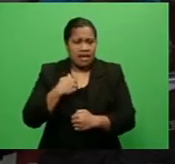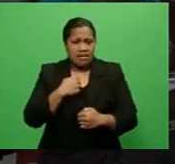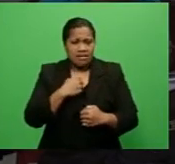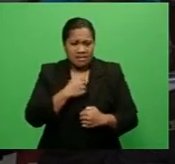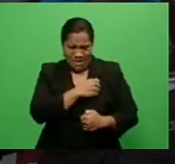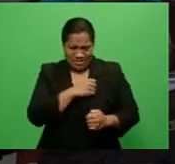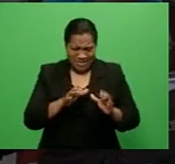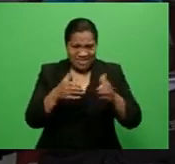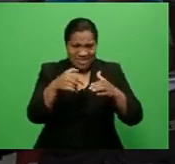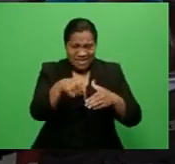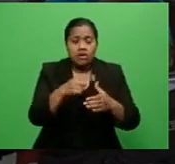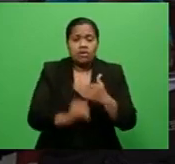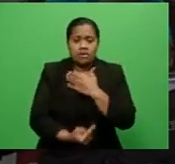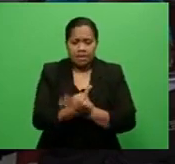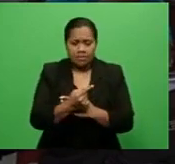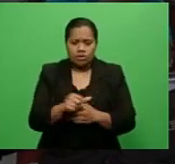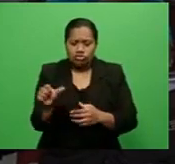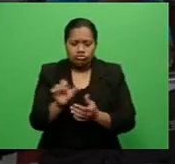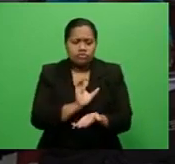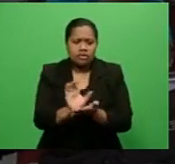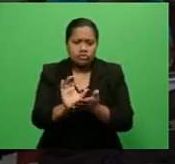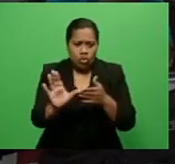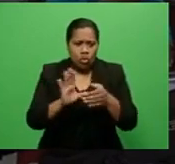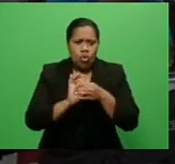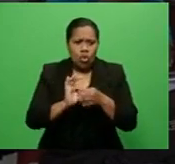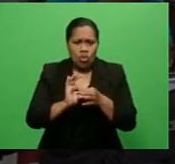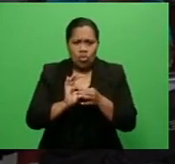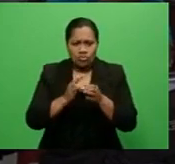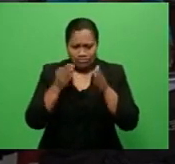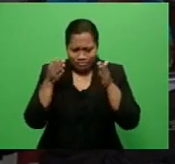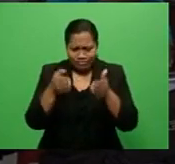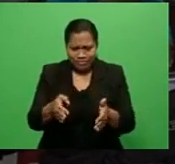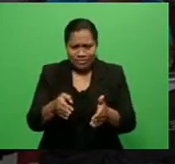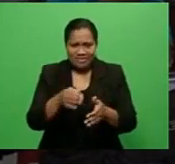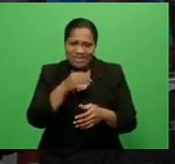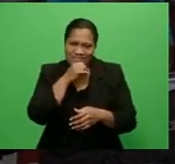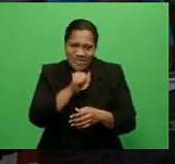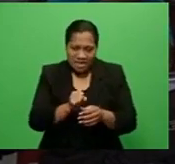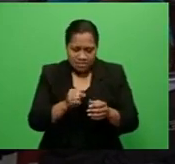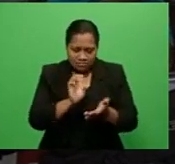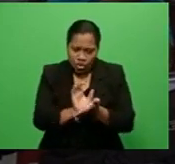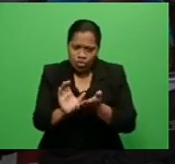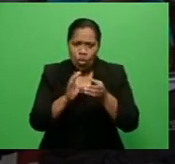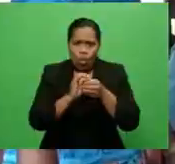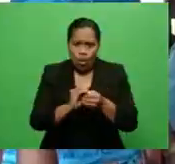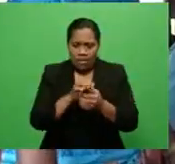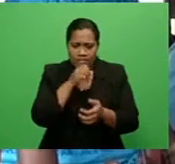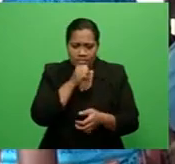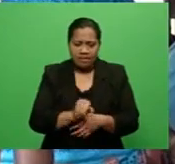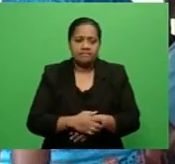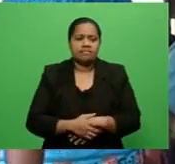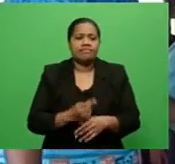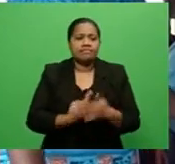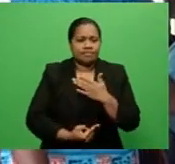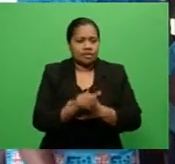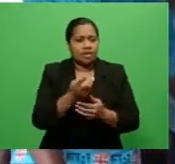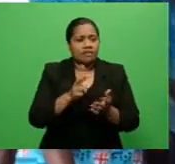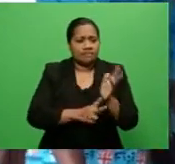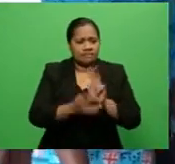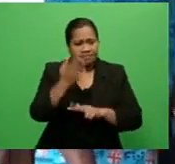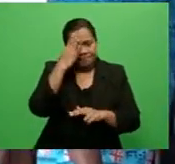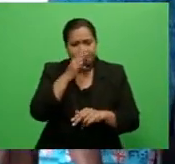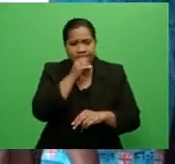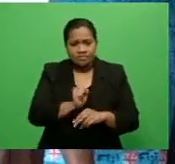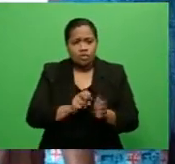for Ending Violence Against Women workshop was targeted towards retired police officers, Turangani Koros and youth leaders, as they will